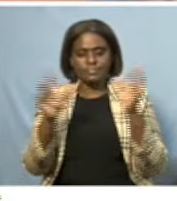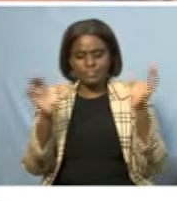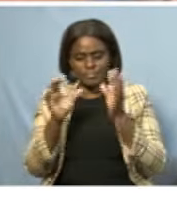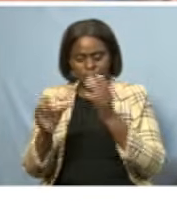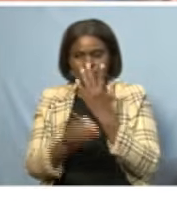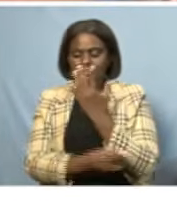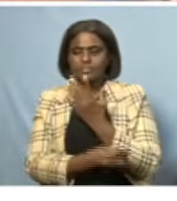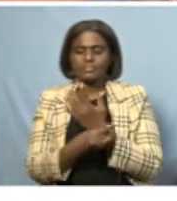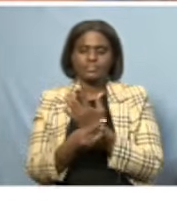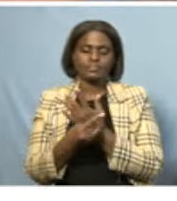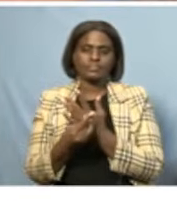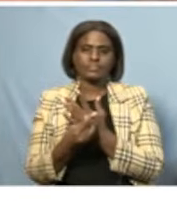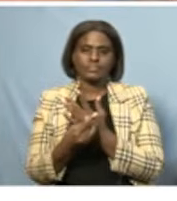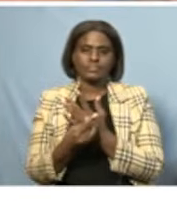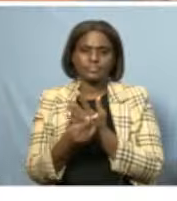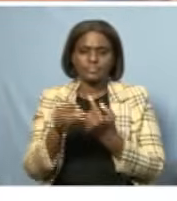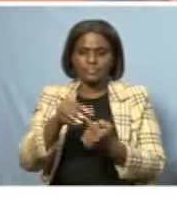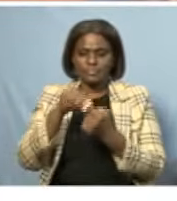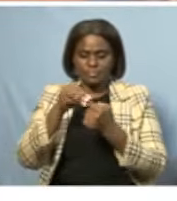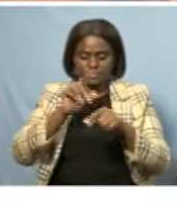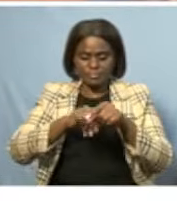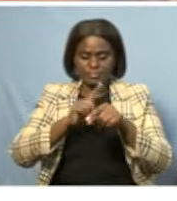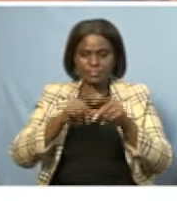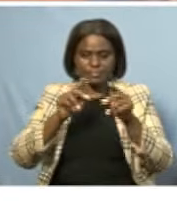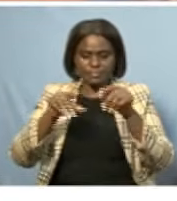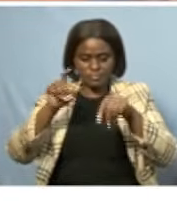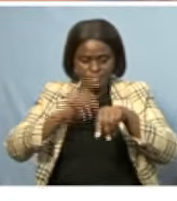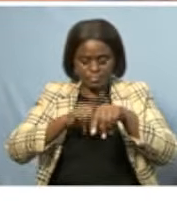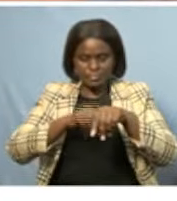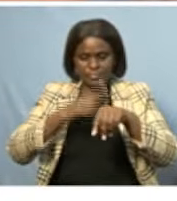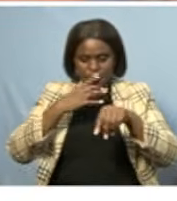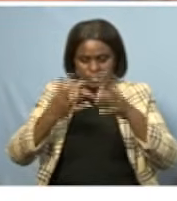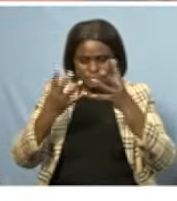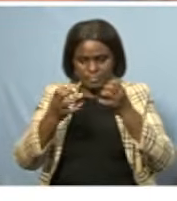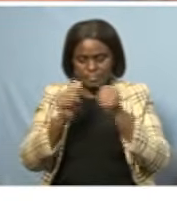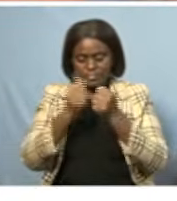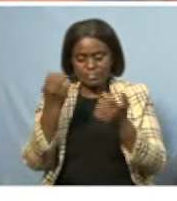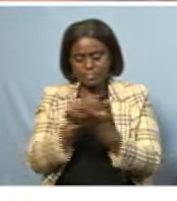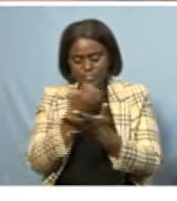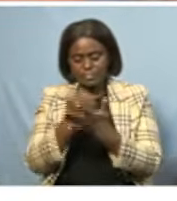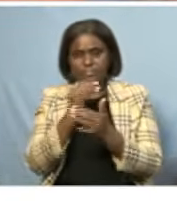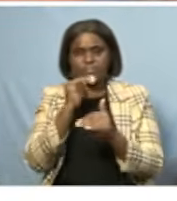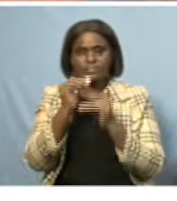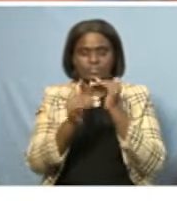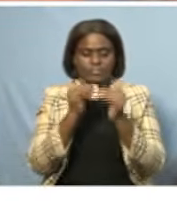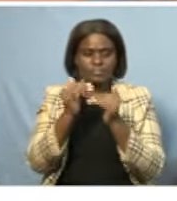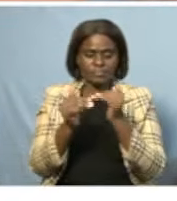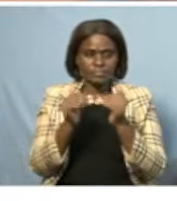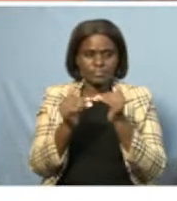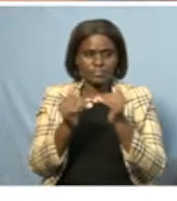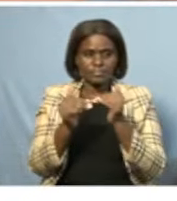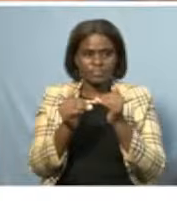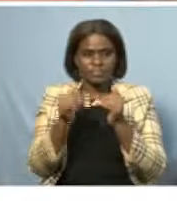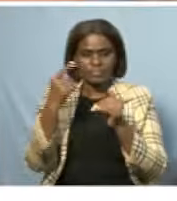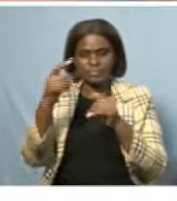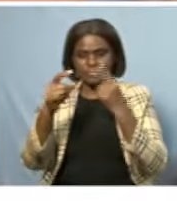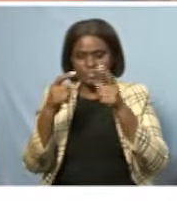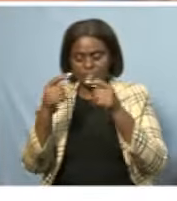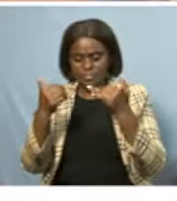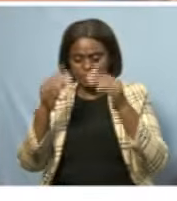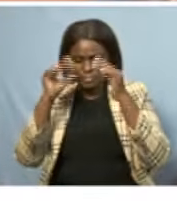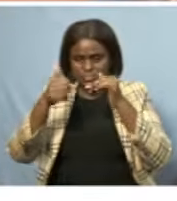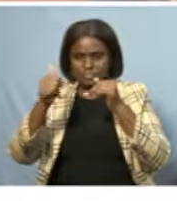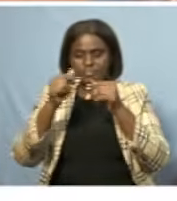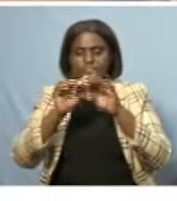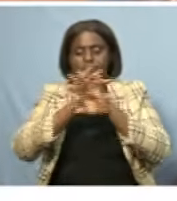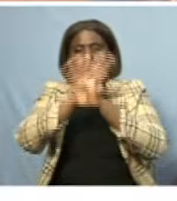community development, especially during periods of drought and economic stress. The President's